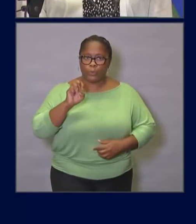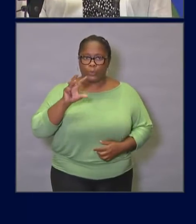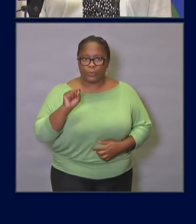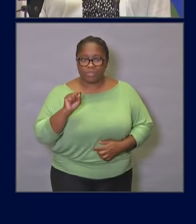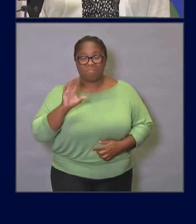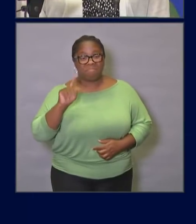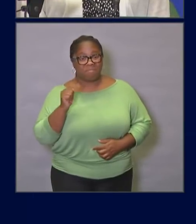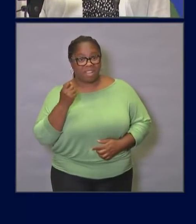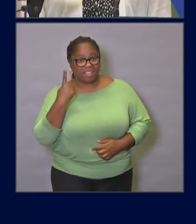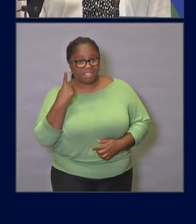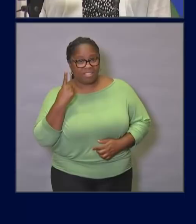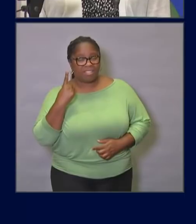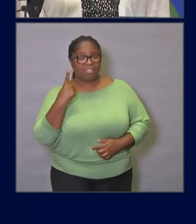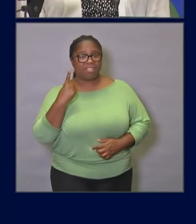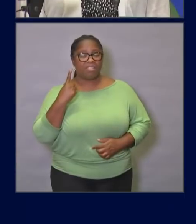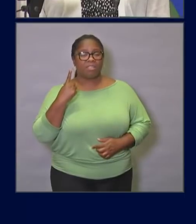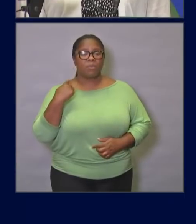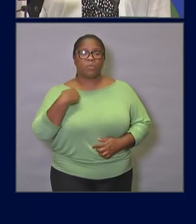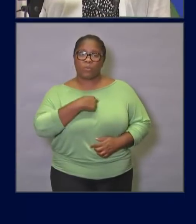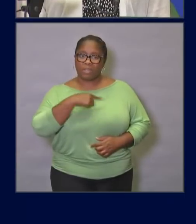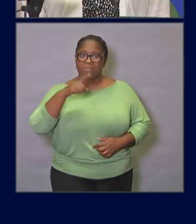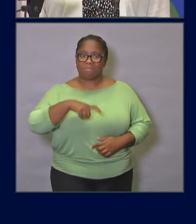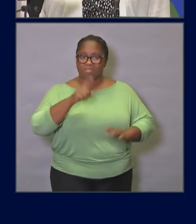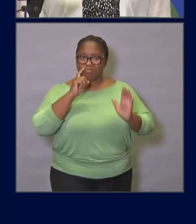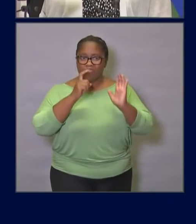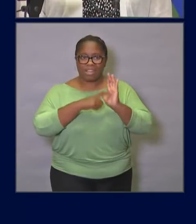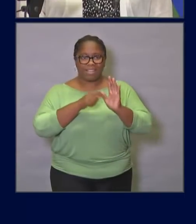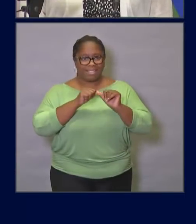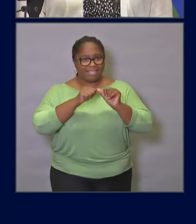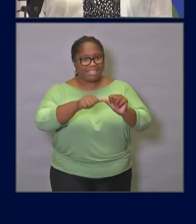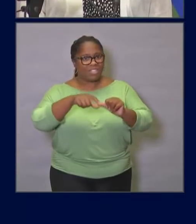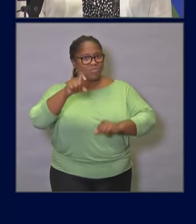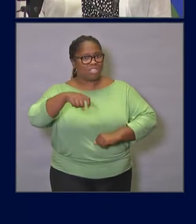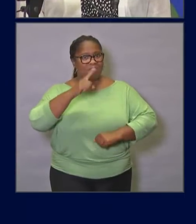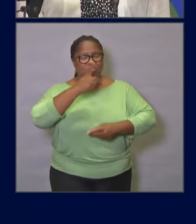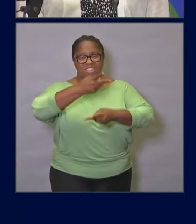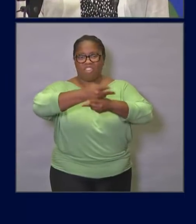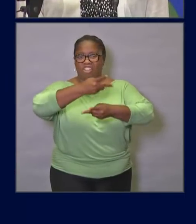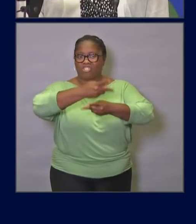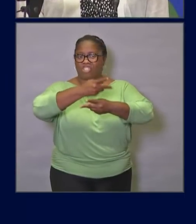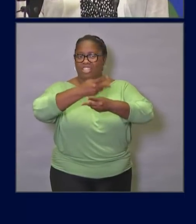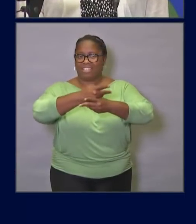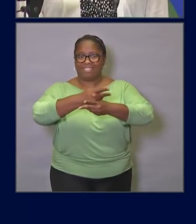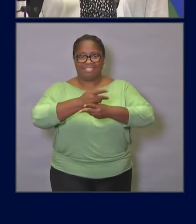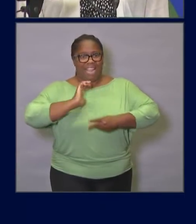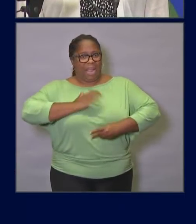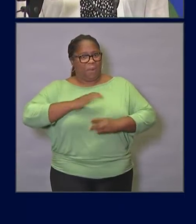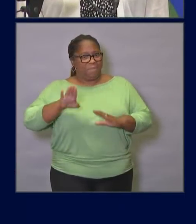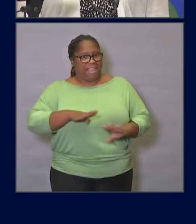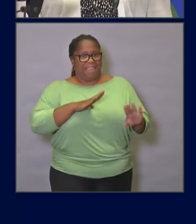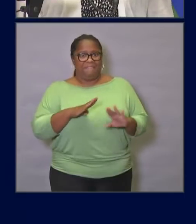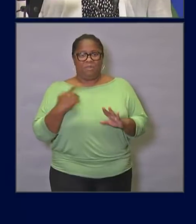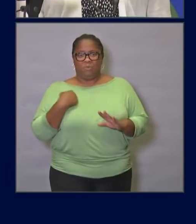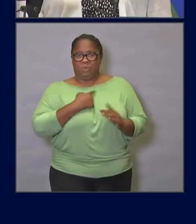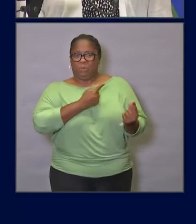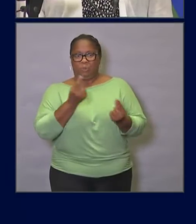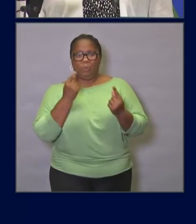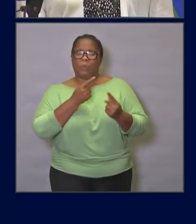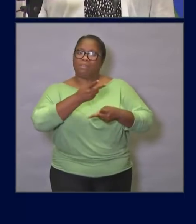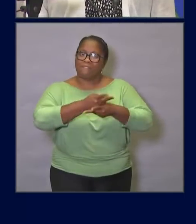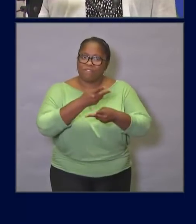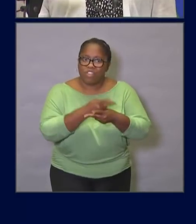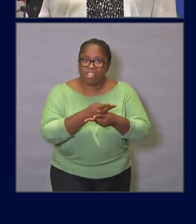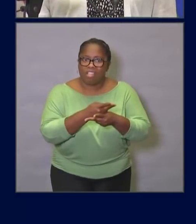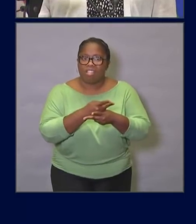only in the context that we recognize the continued need for caution in all of our behaviors. Remember that what we are seeing